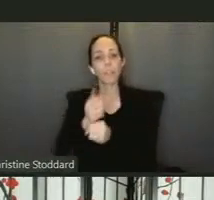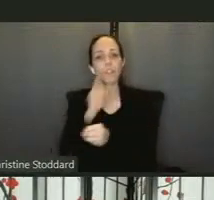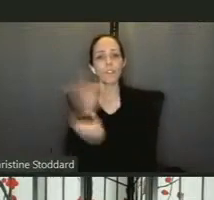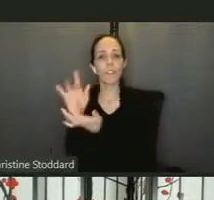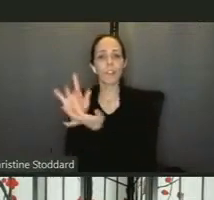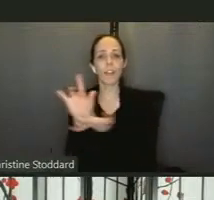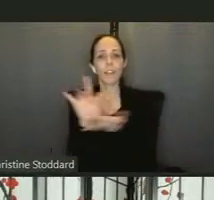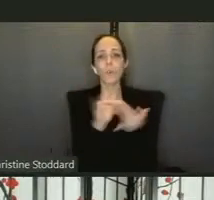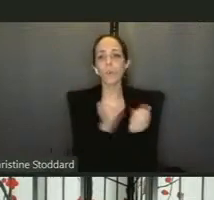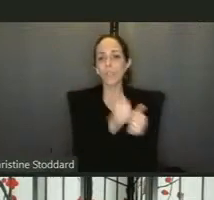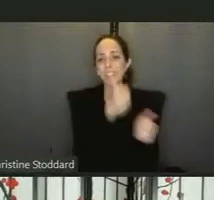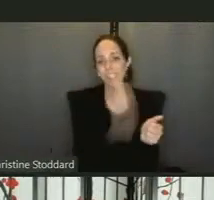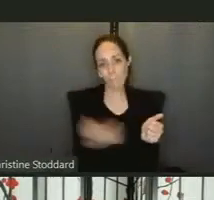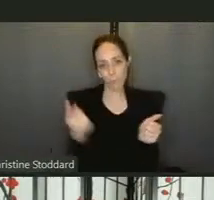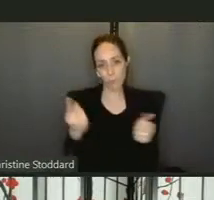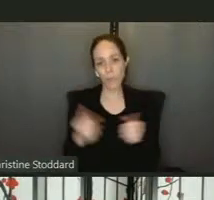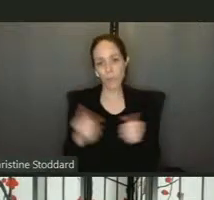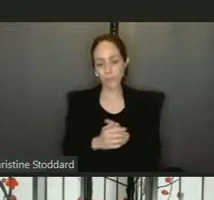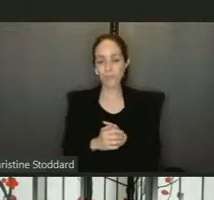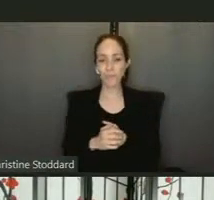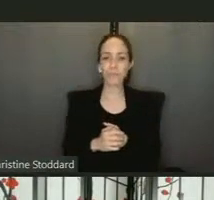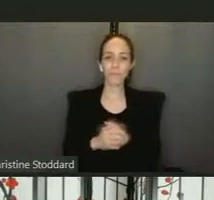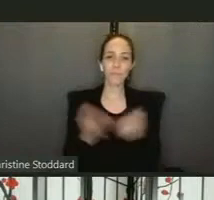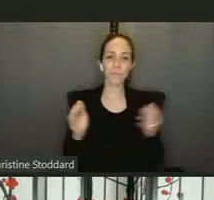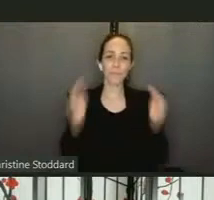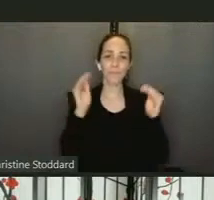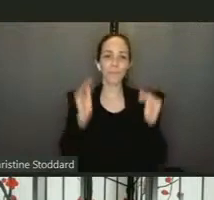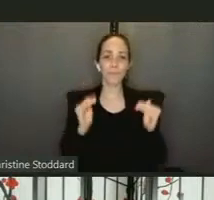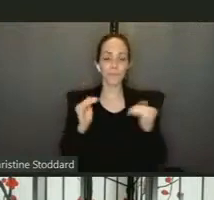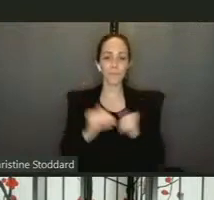folks. Next slide.